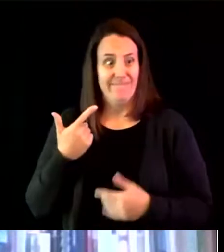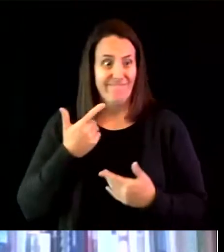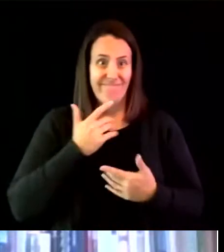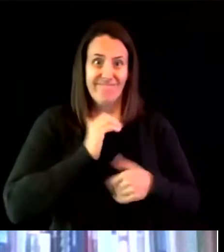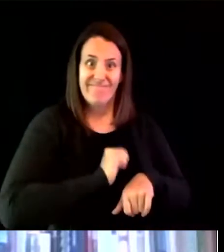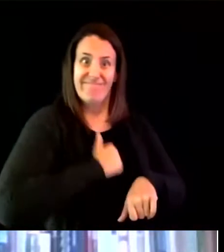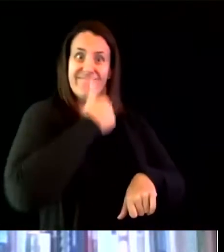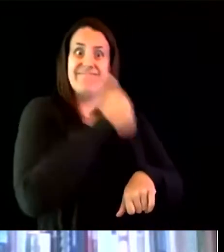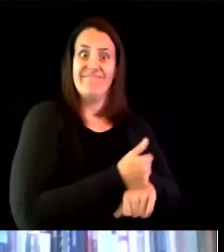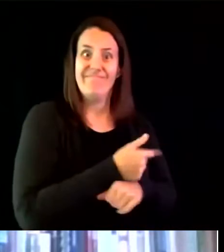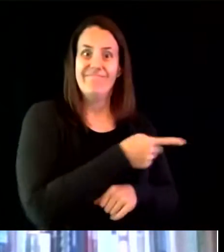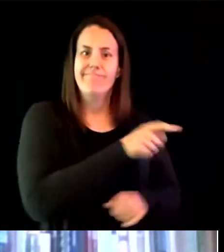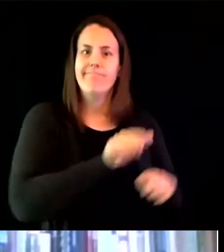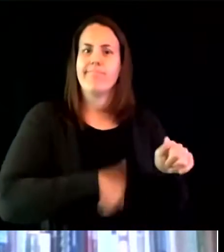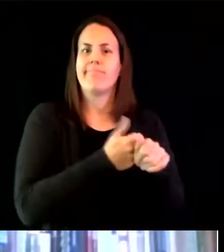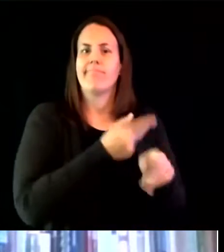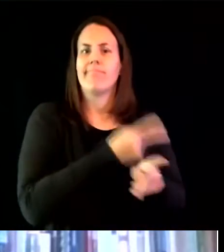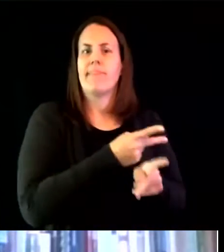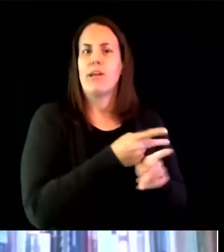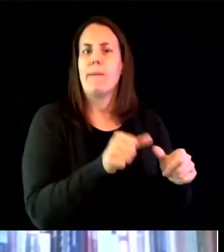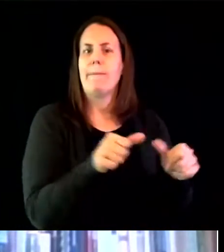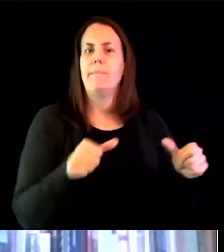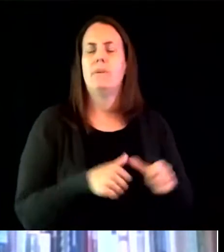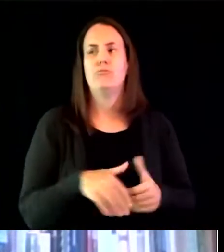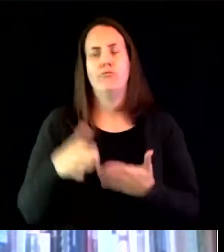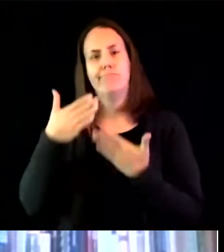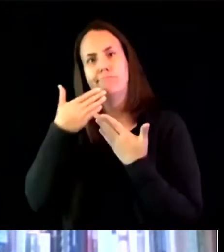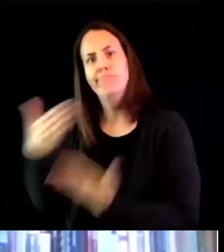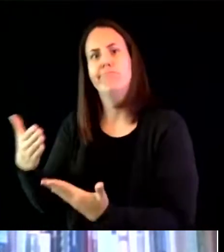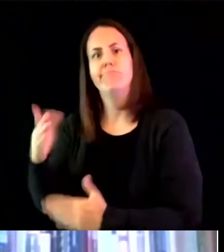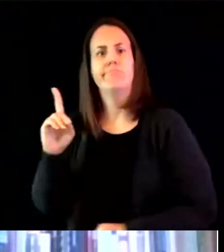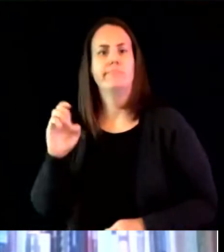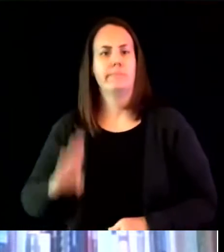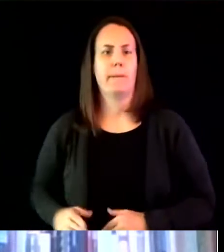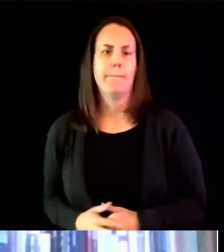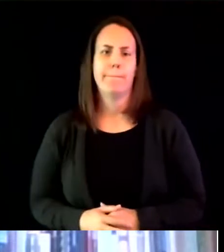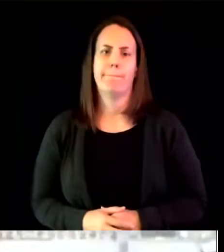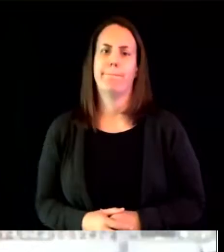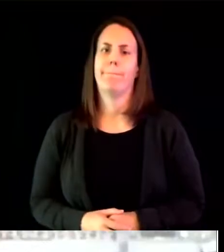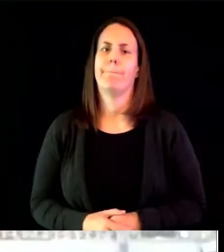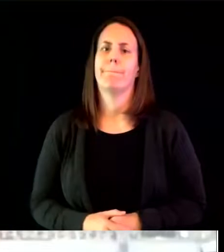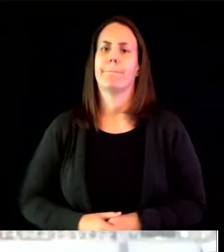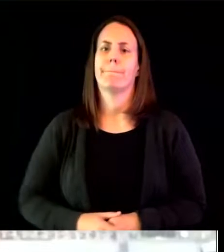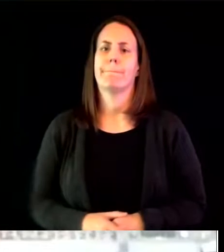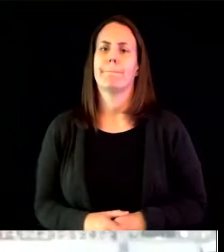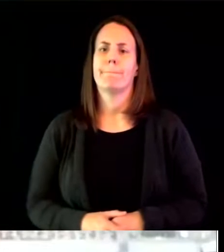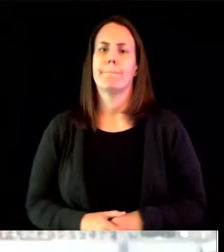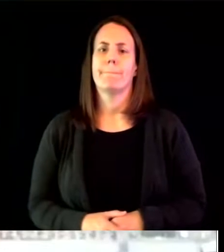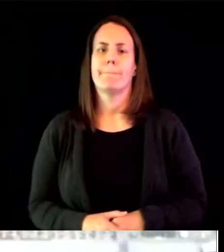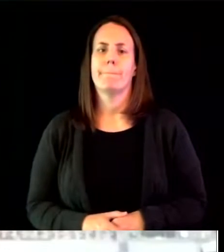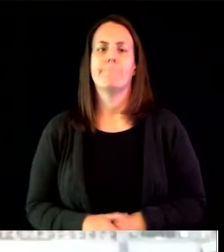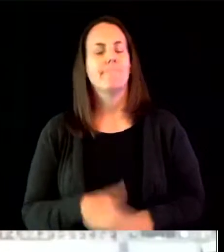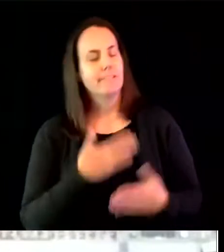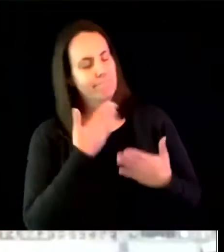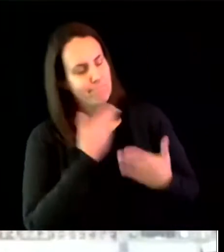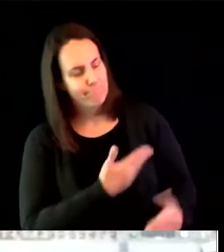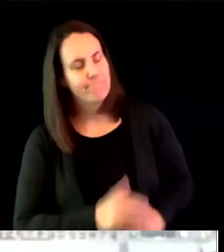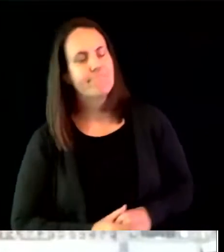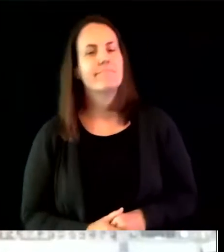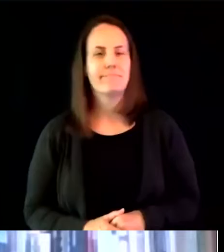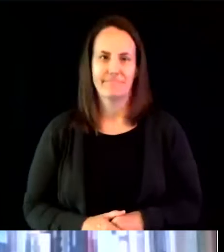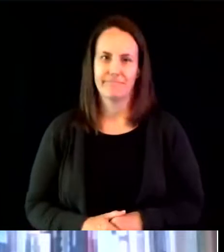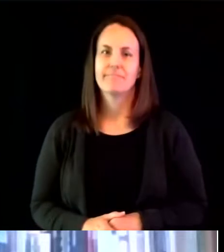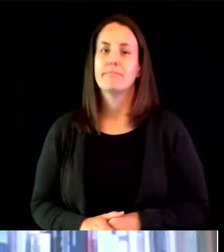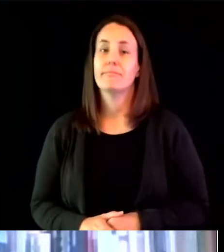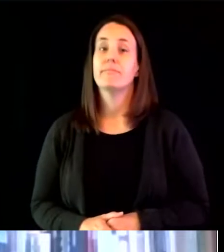your service, Deb. We are all so deeply appreciative. Thank you. So we are now